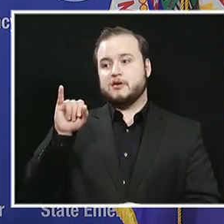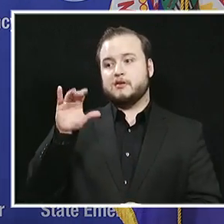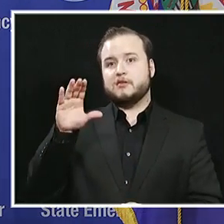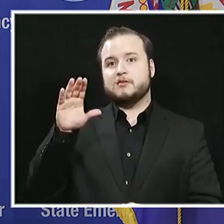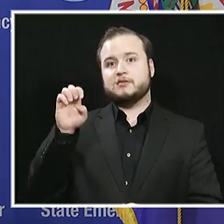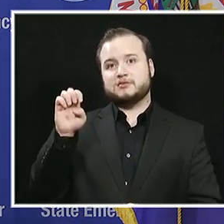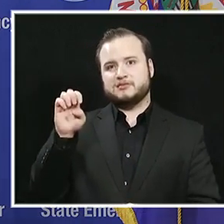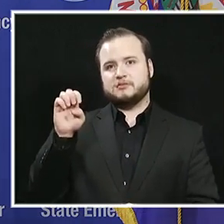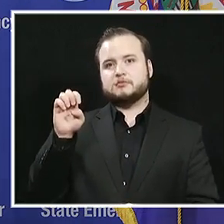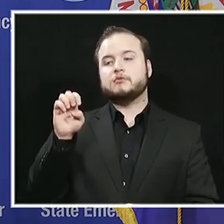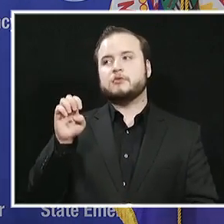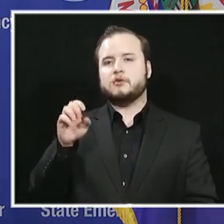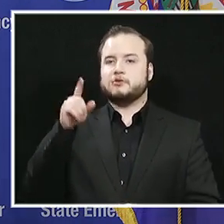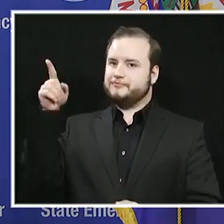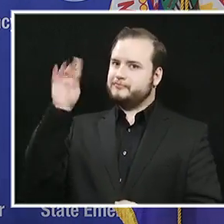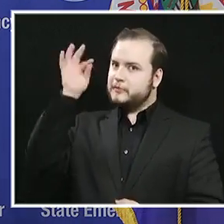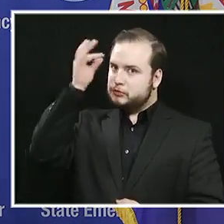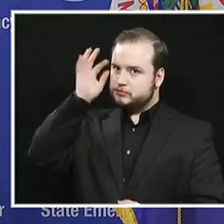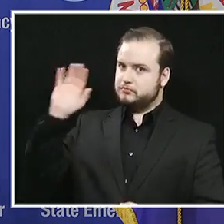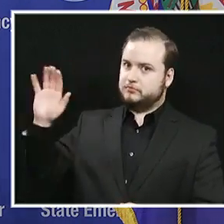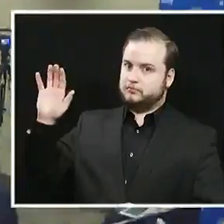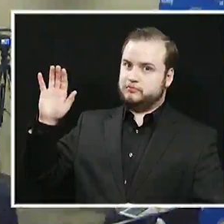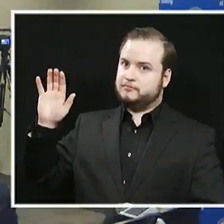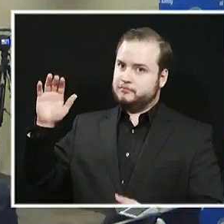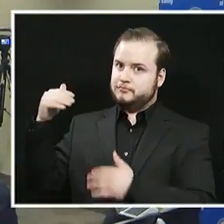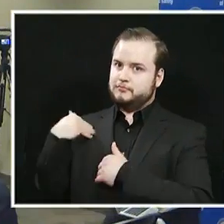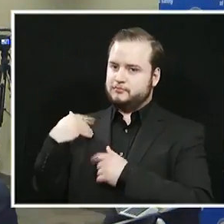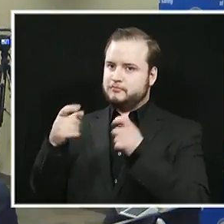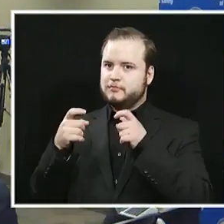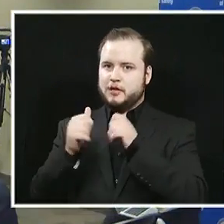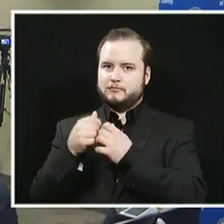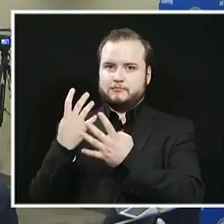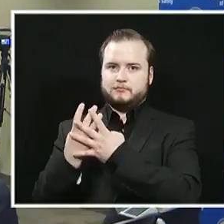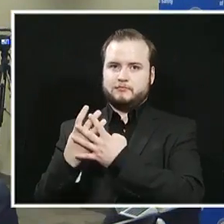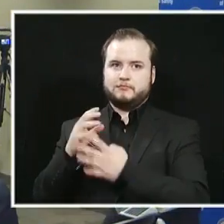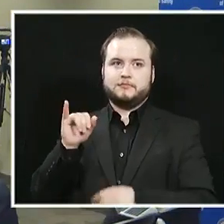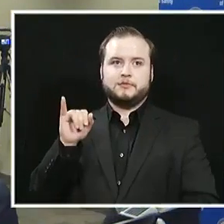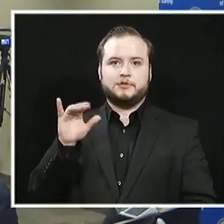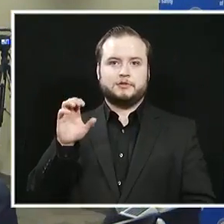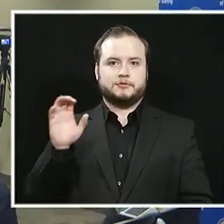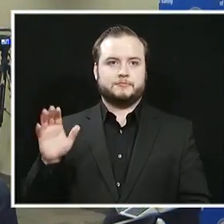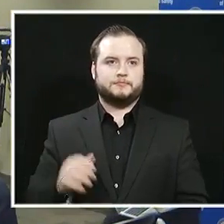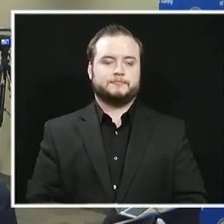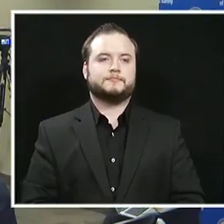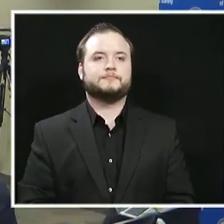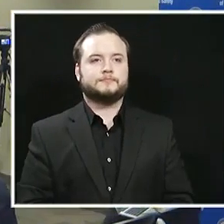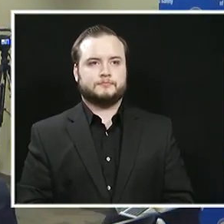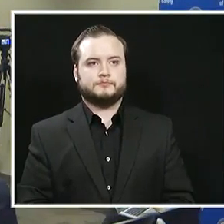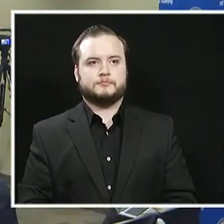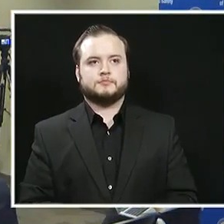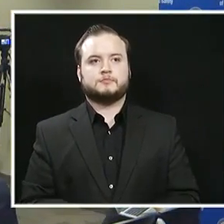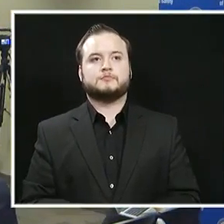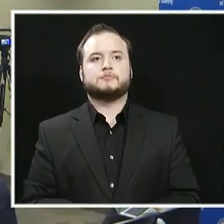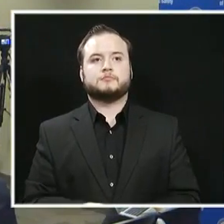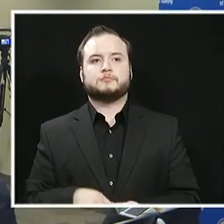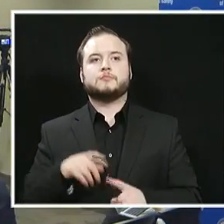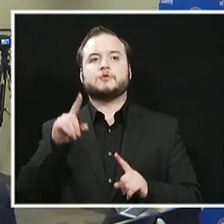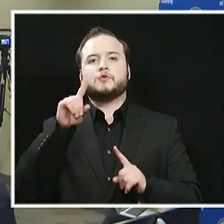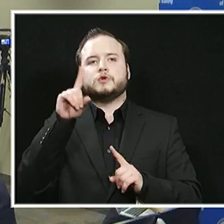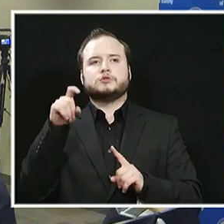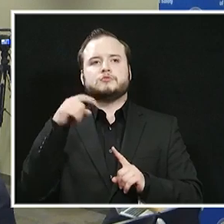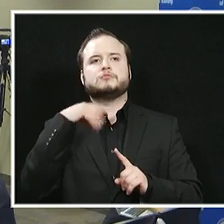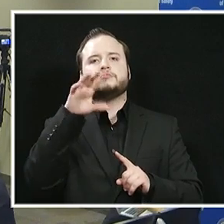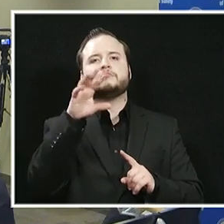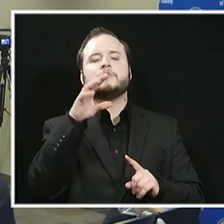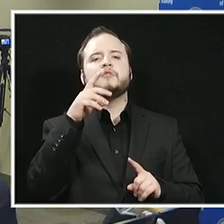federal issue because of the federal. Governor, two quick questions, one from a viewer, one from Lori Fisher at Fox 9. In your presentation, you said bars